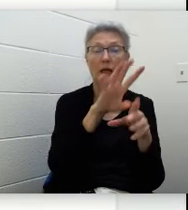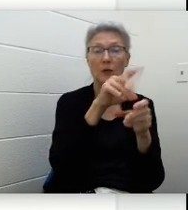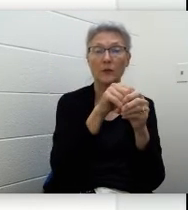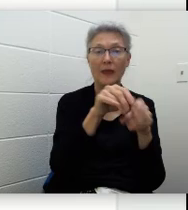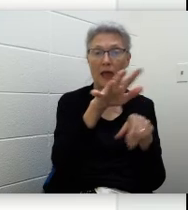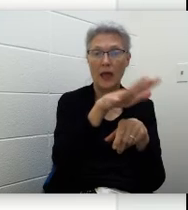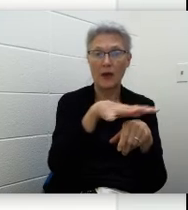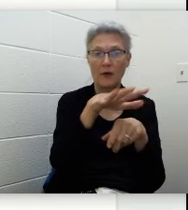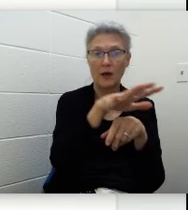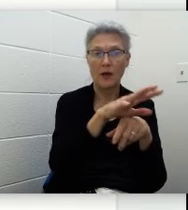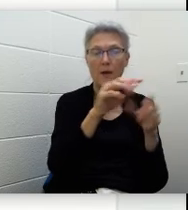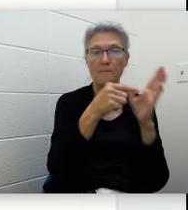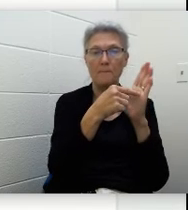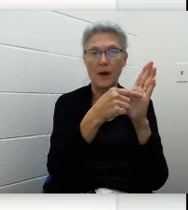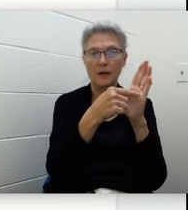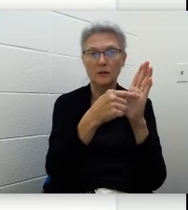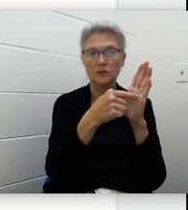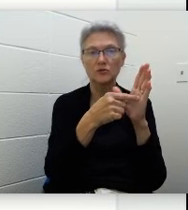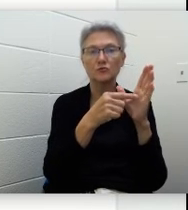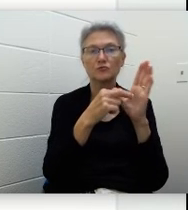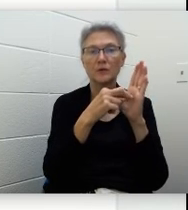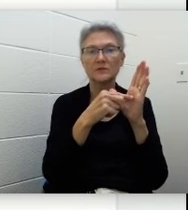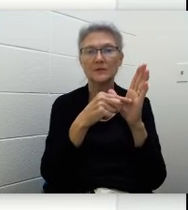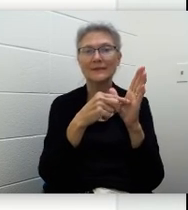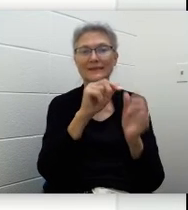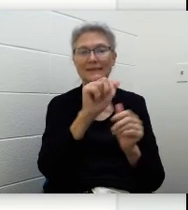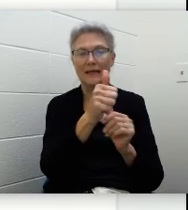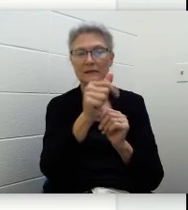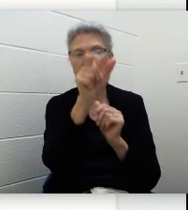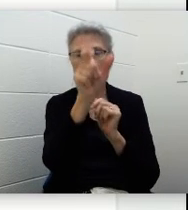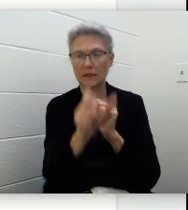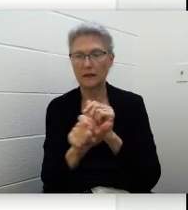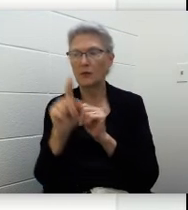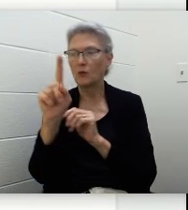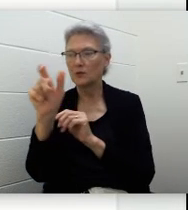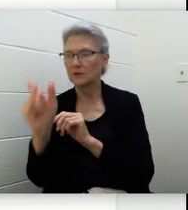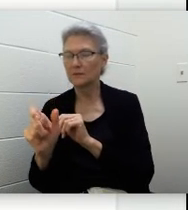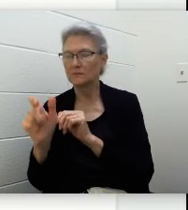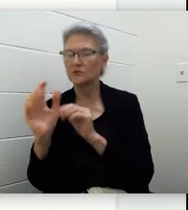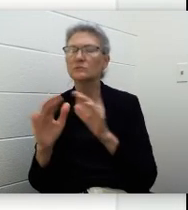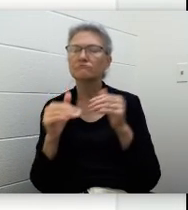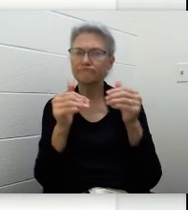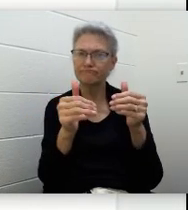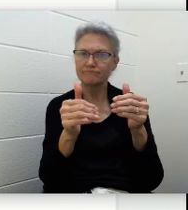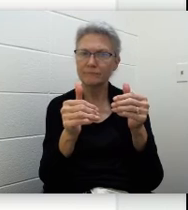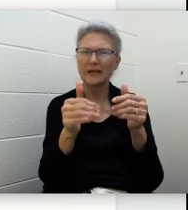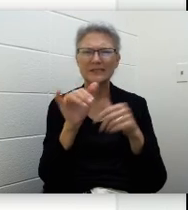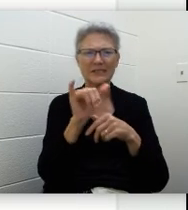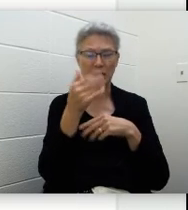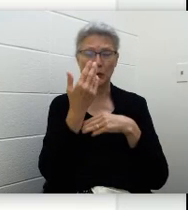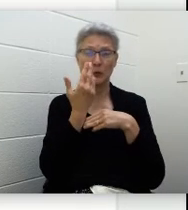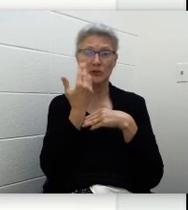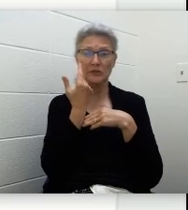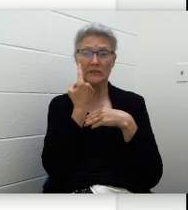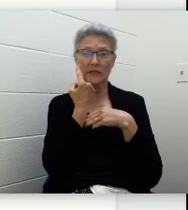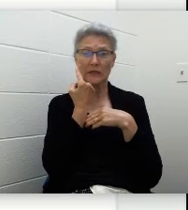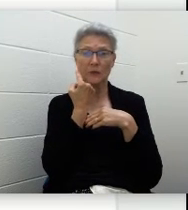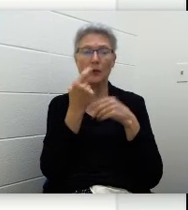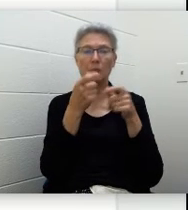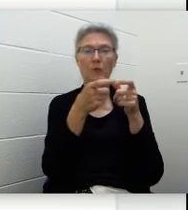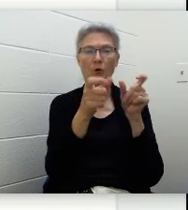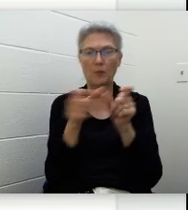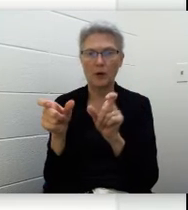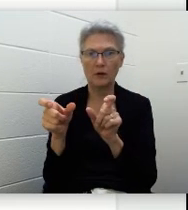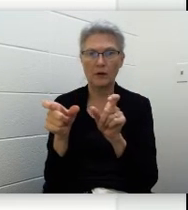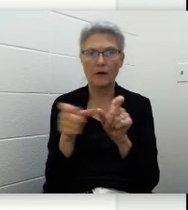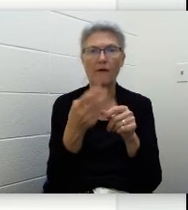represent those tens and ones. So let's go ahead and let's get started. First, just like we did with the previous video, we broke apart, and actually we